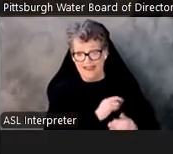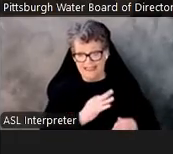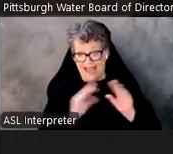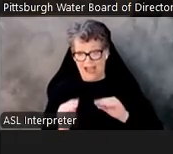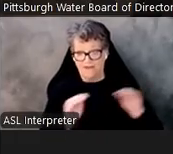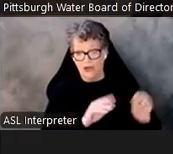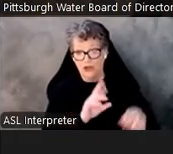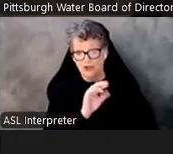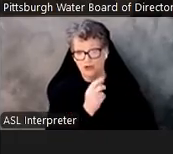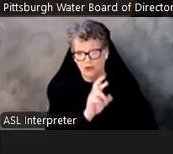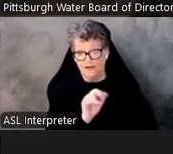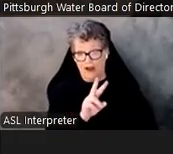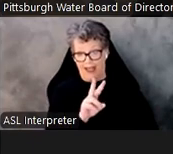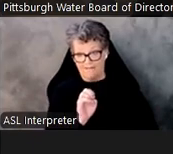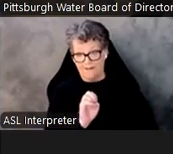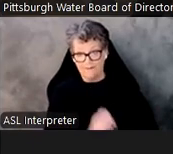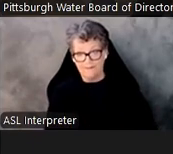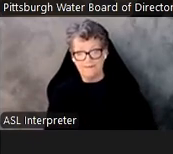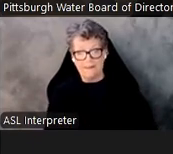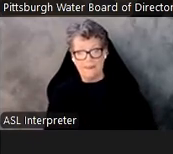River Ave.